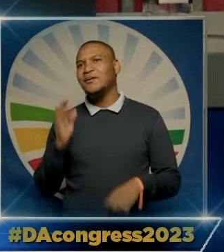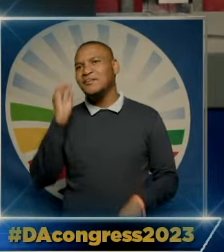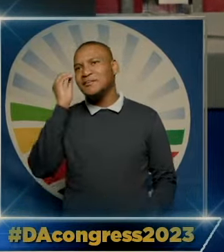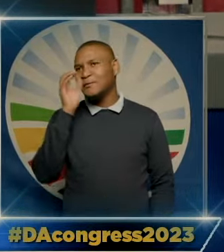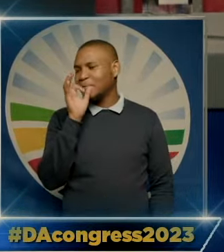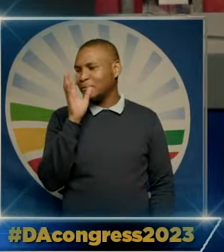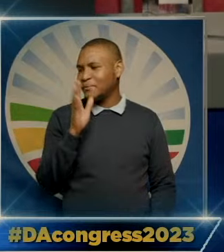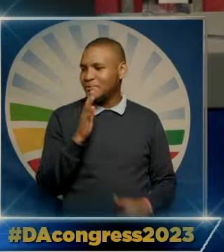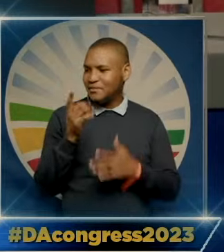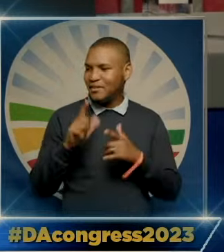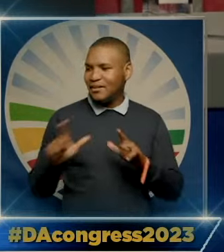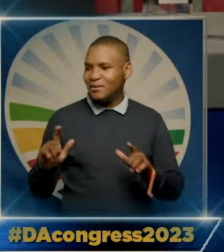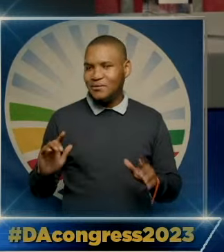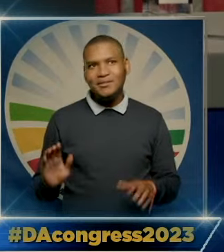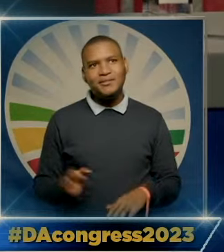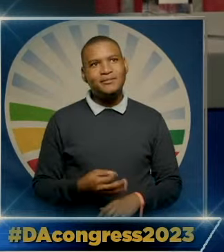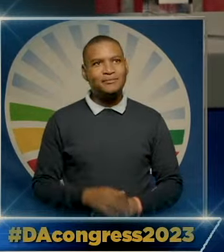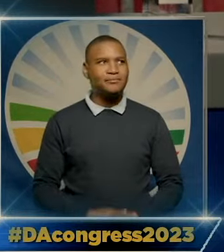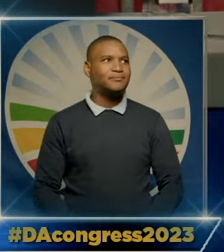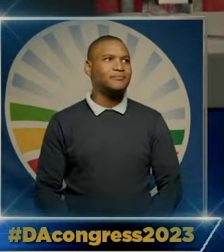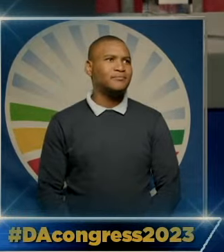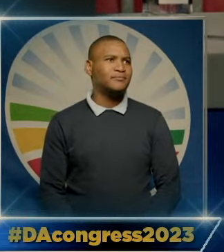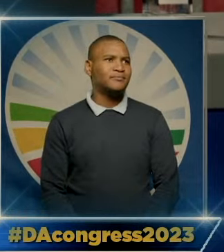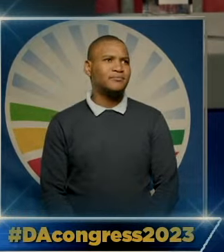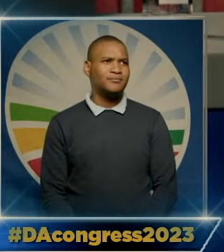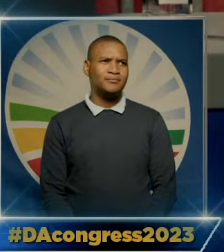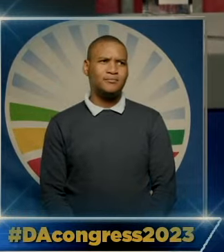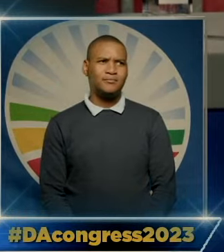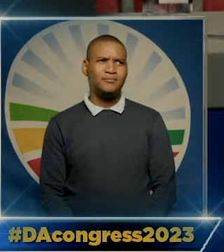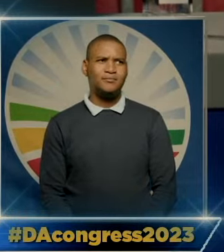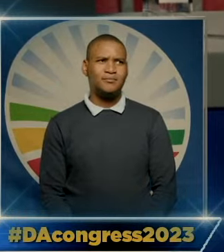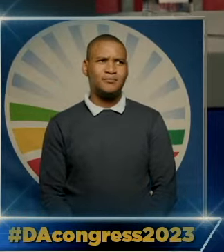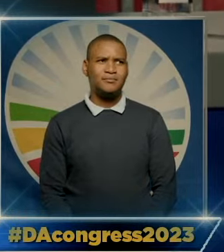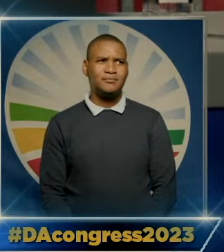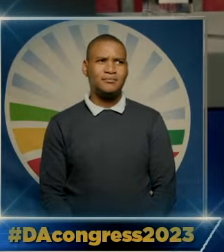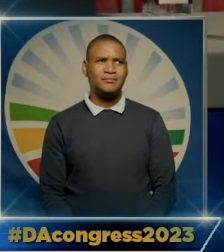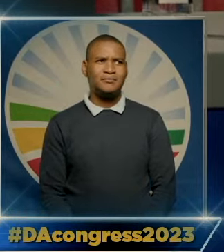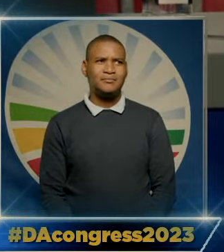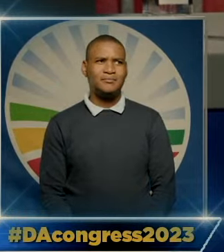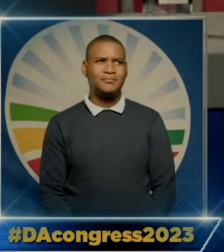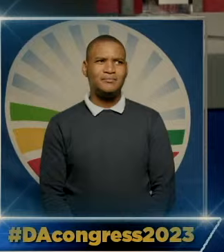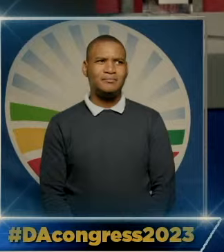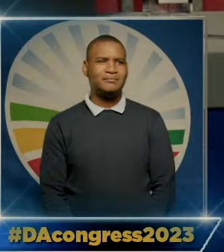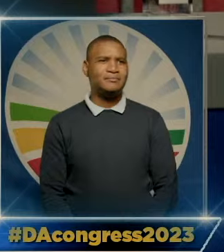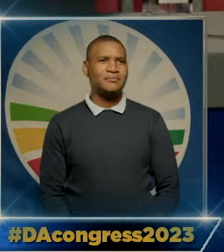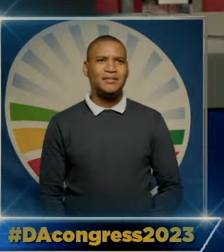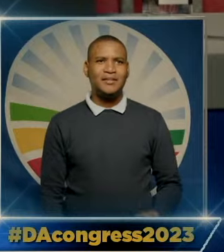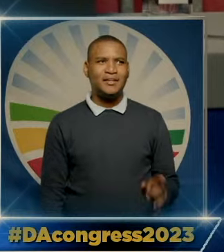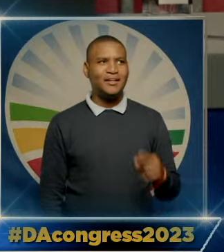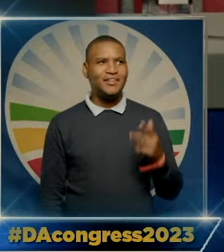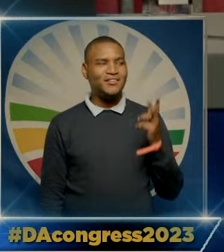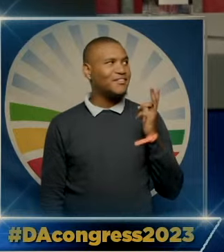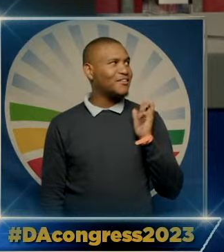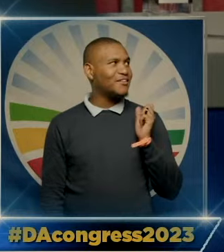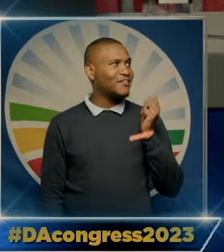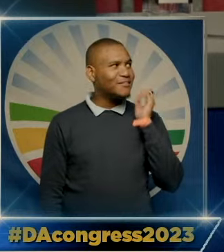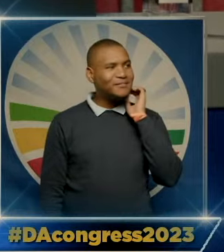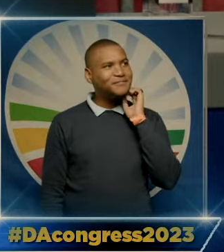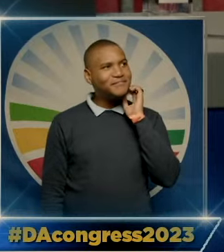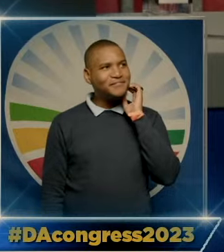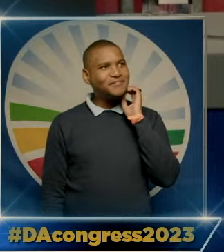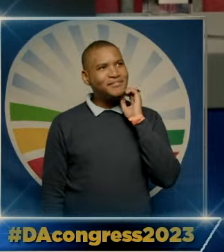this Congress is a strong DA to build a better future. We are coming to you live from